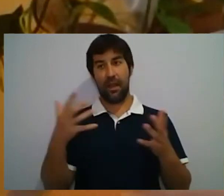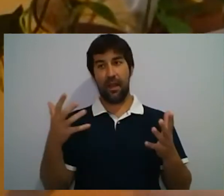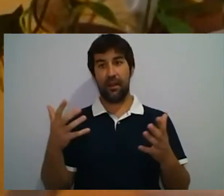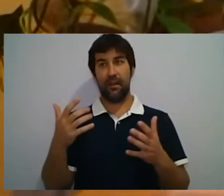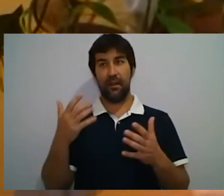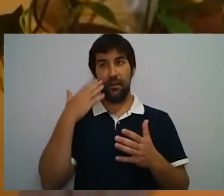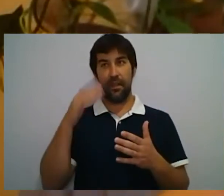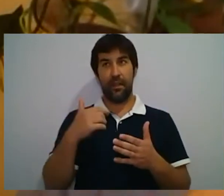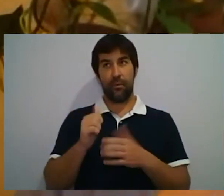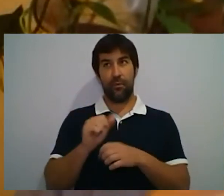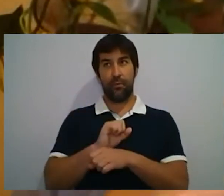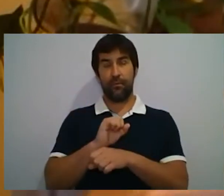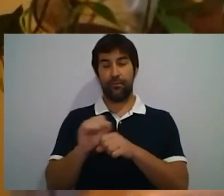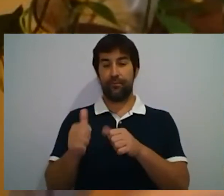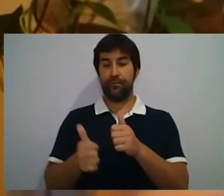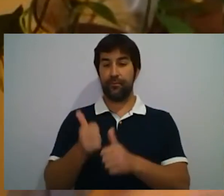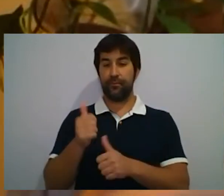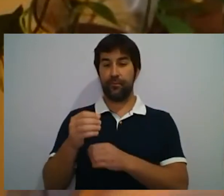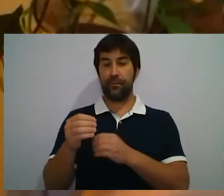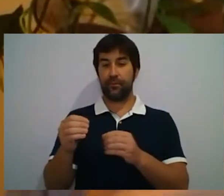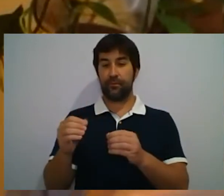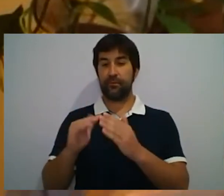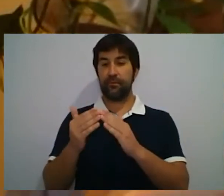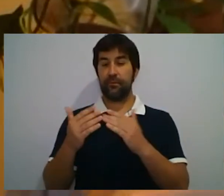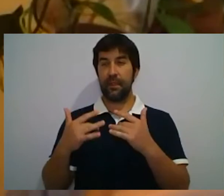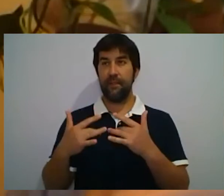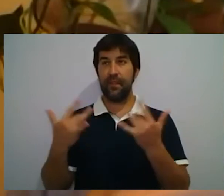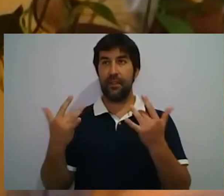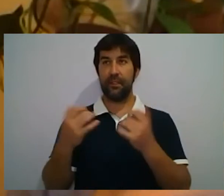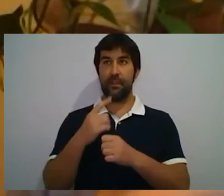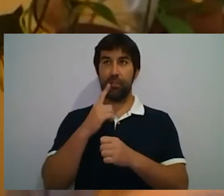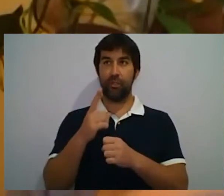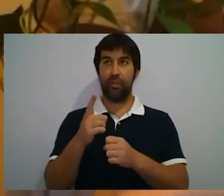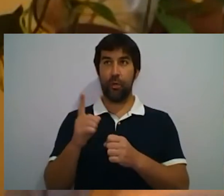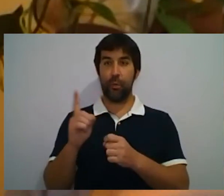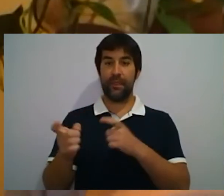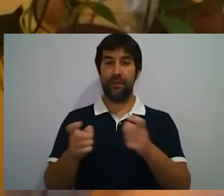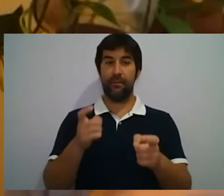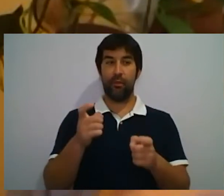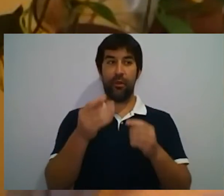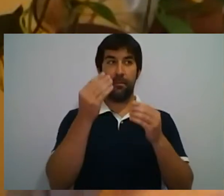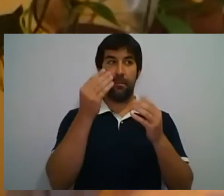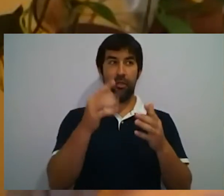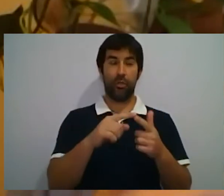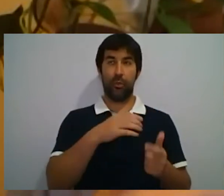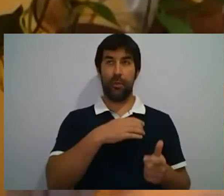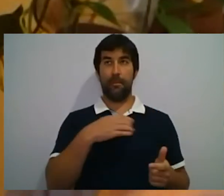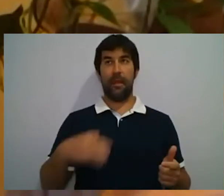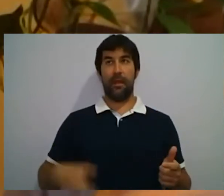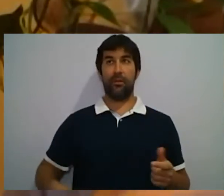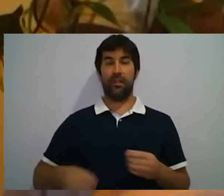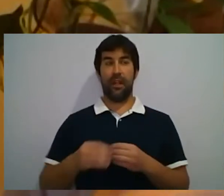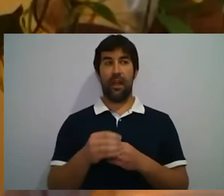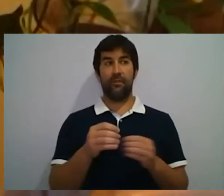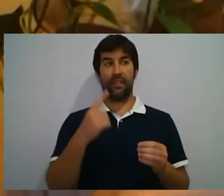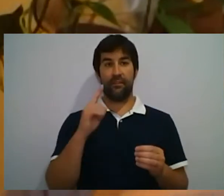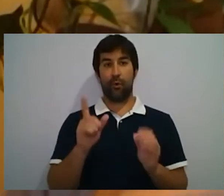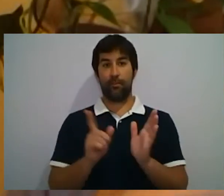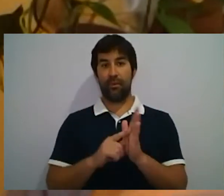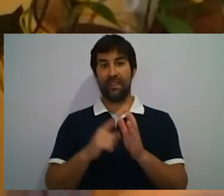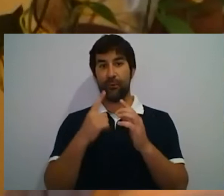private homes, the complexity and the constructability. Again, can it really be mitigated? Some of these we